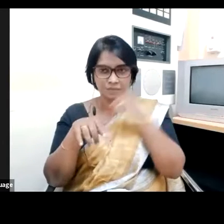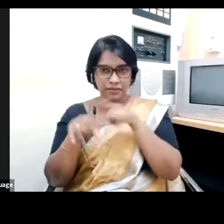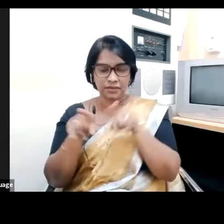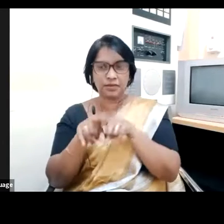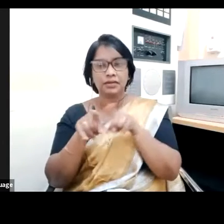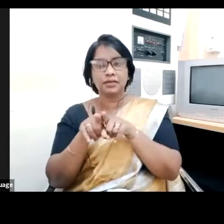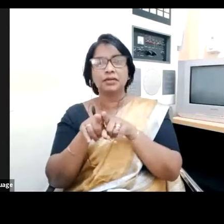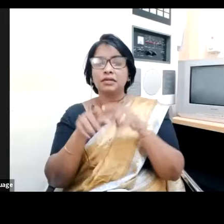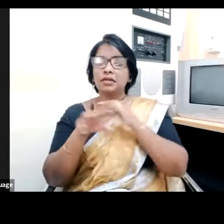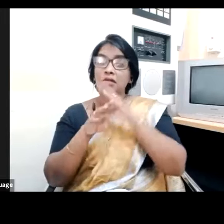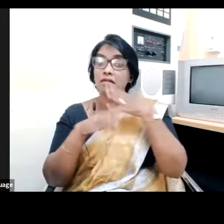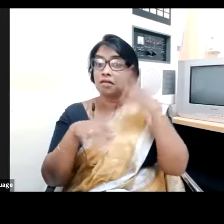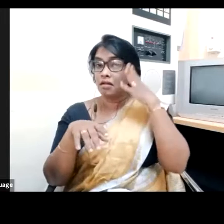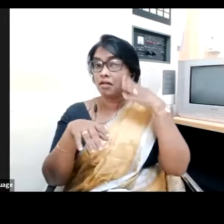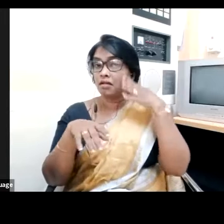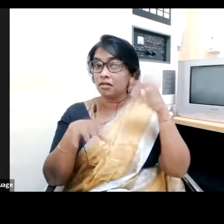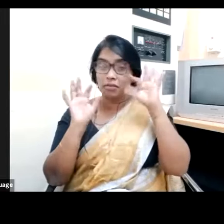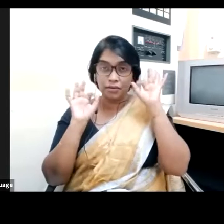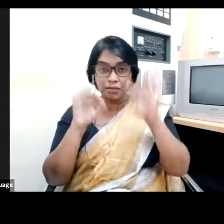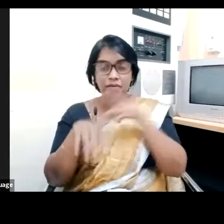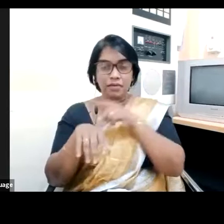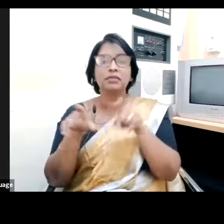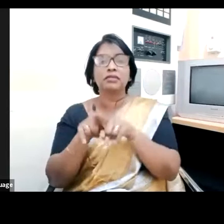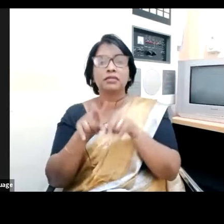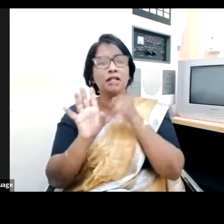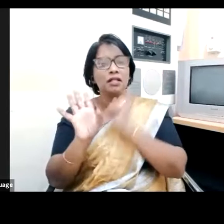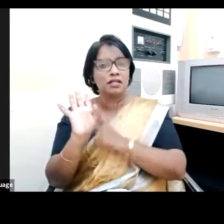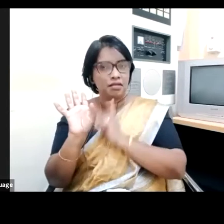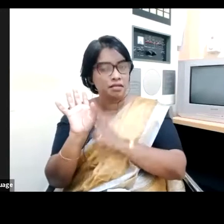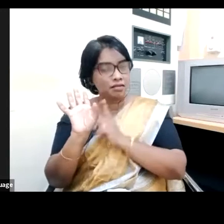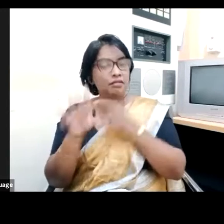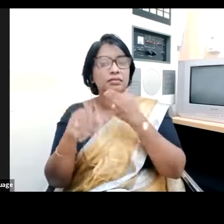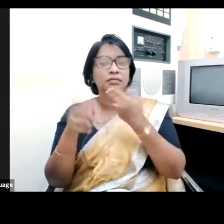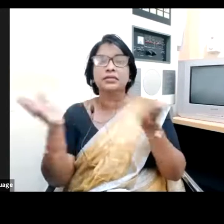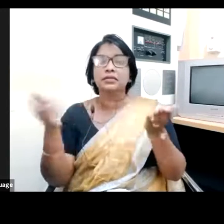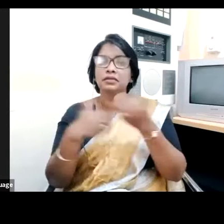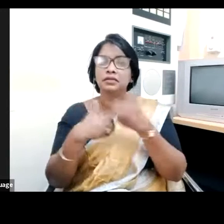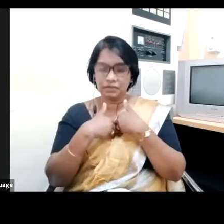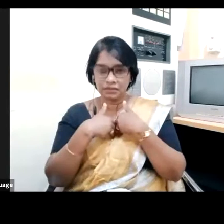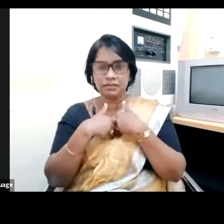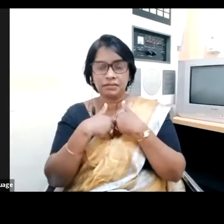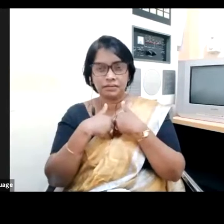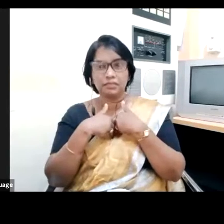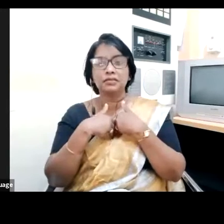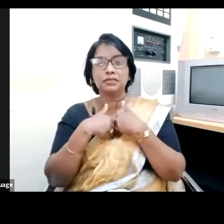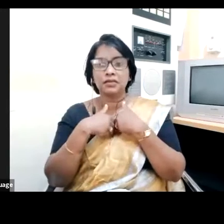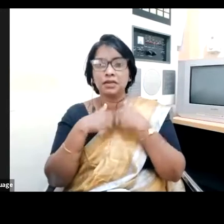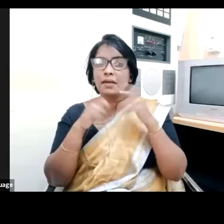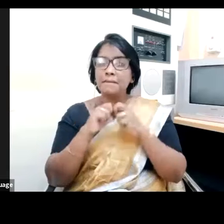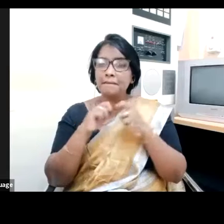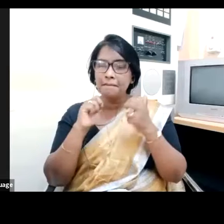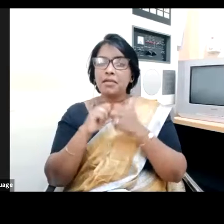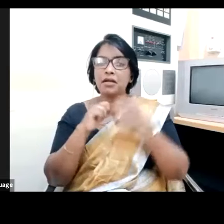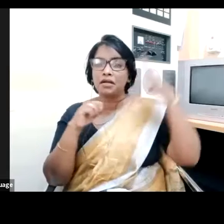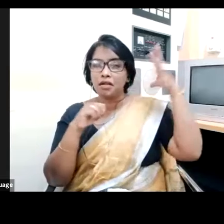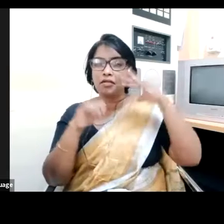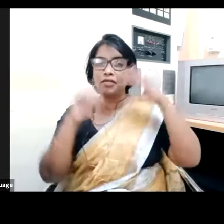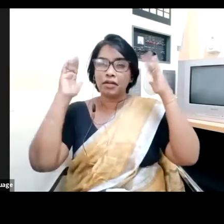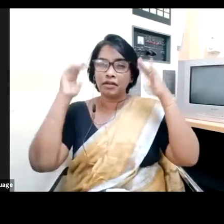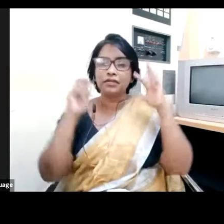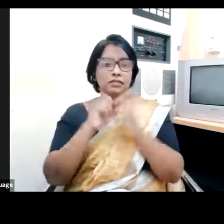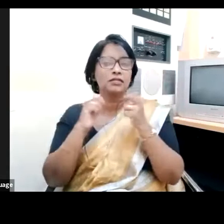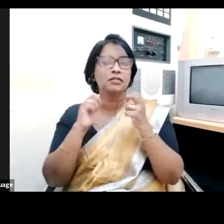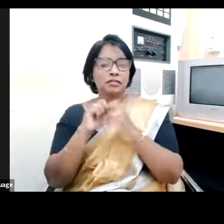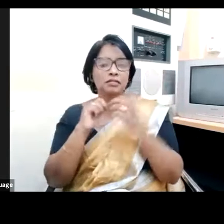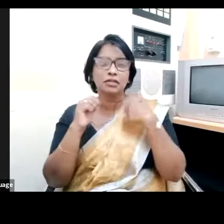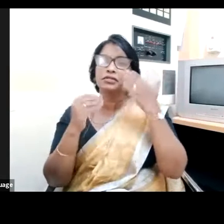day we are seeing what is happening in the climate emergency on our television sets. I think the